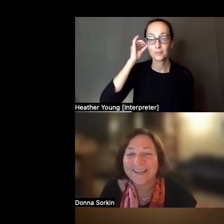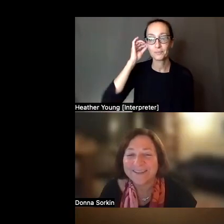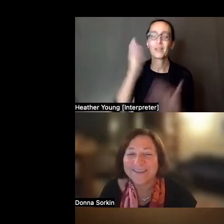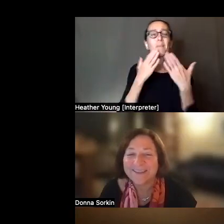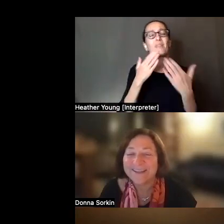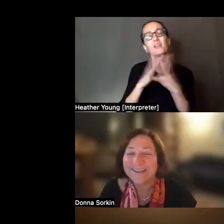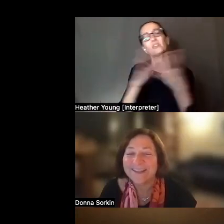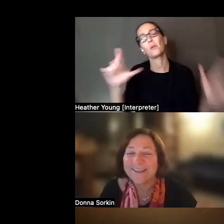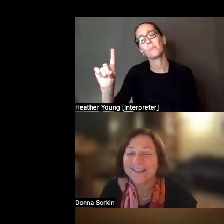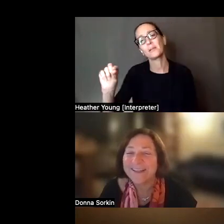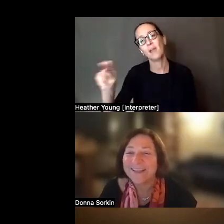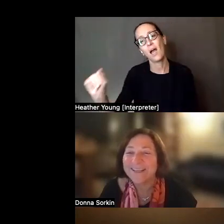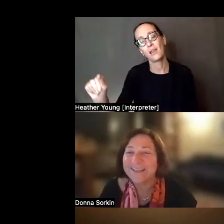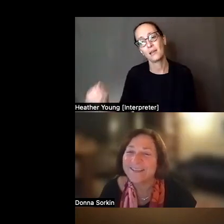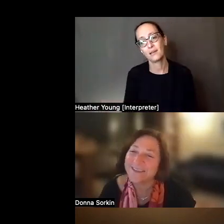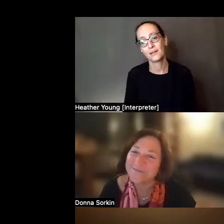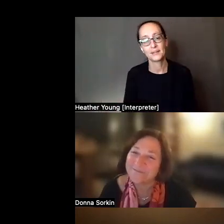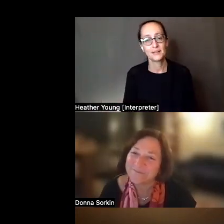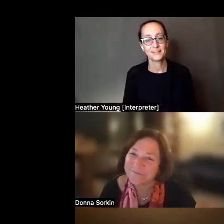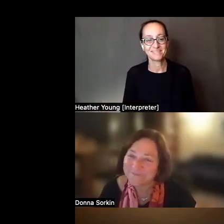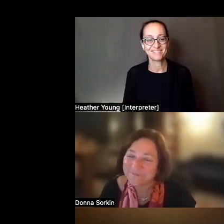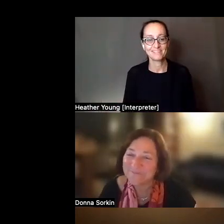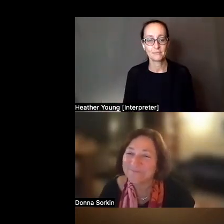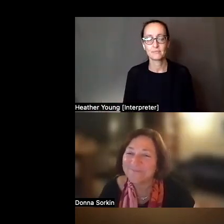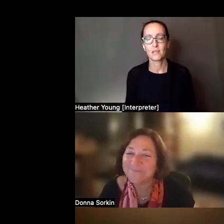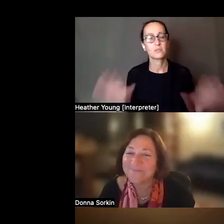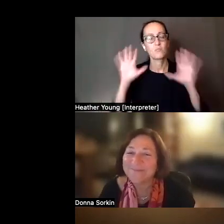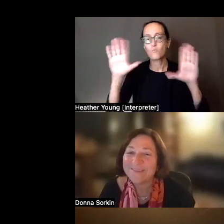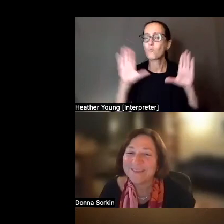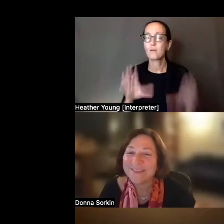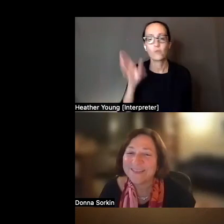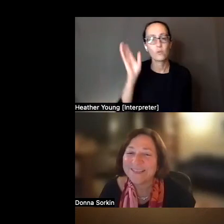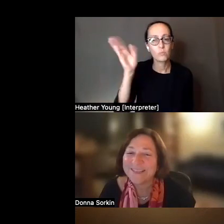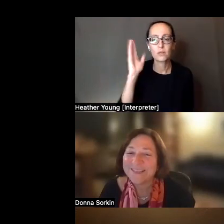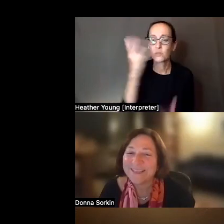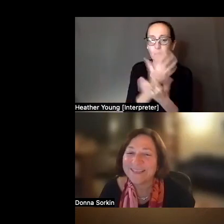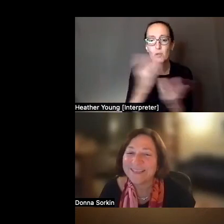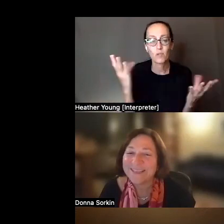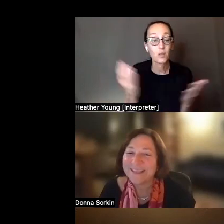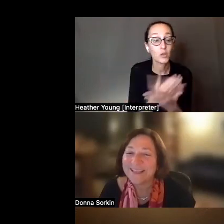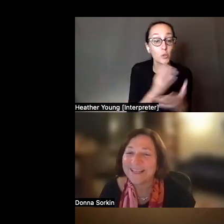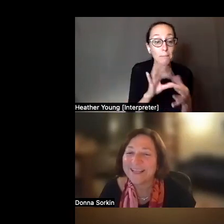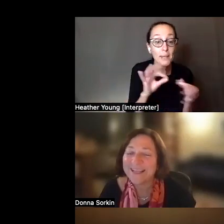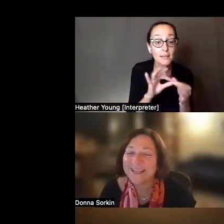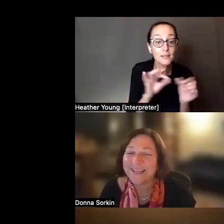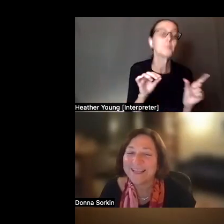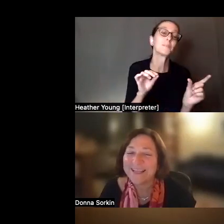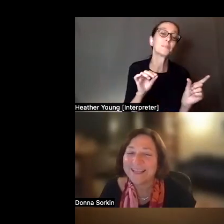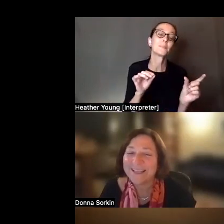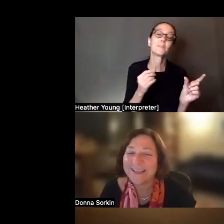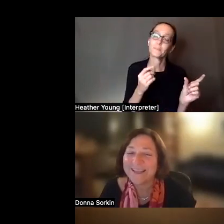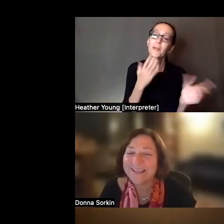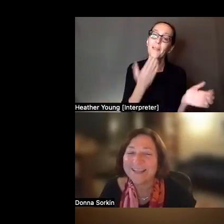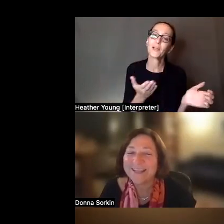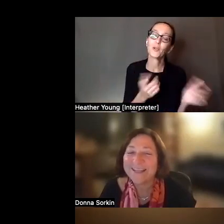all just beautifully done. Your presentation was wonderful. We have a new message here. Let me check that. Oh, another thank you so